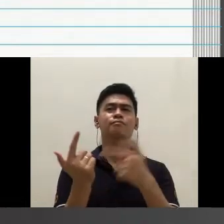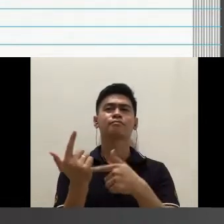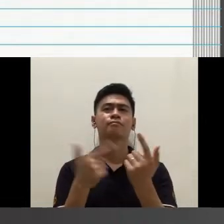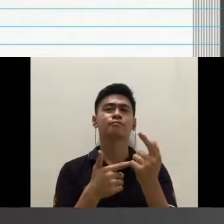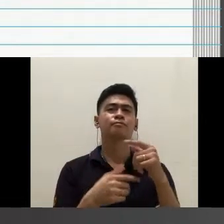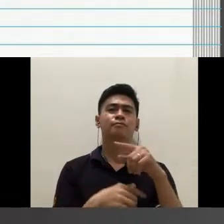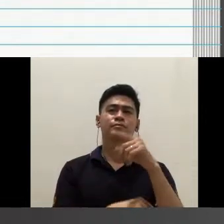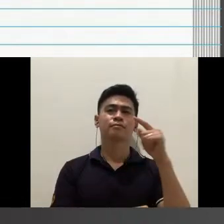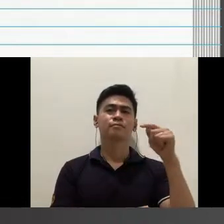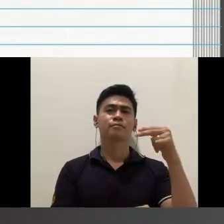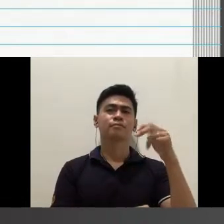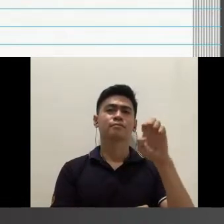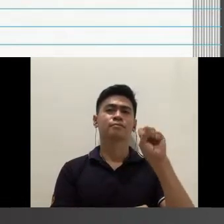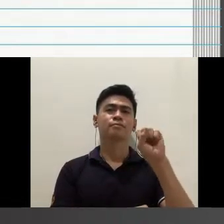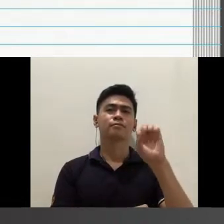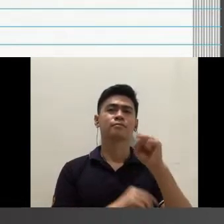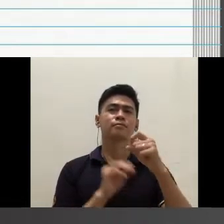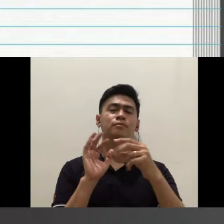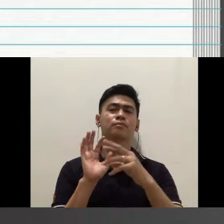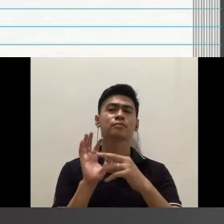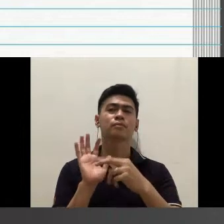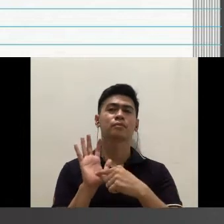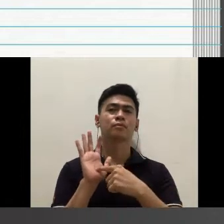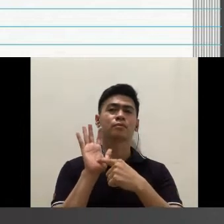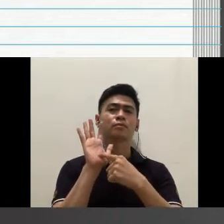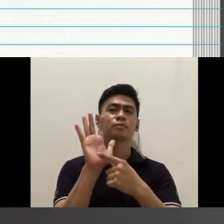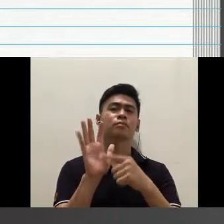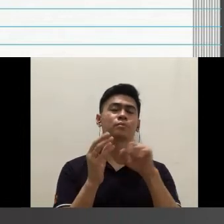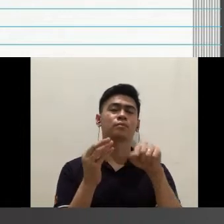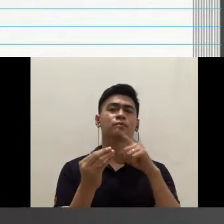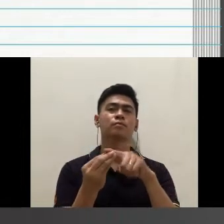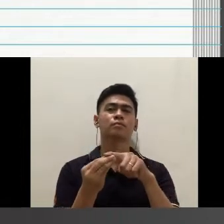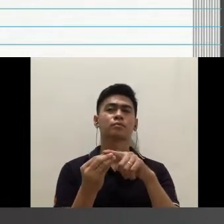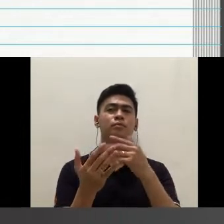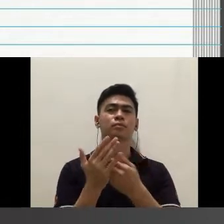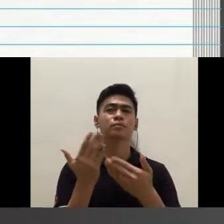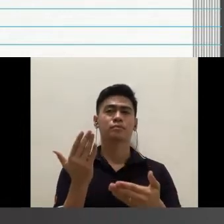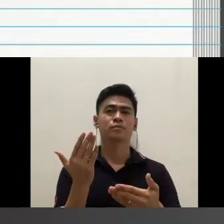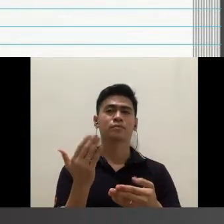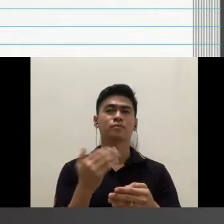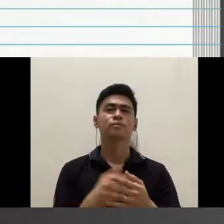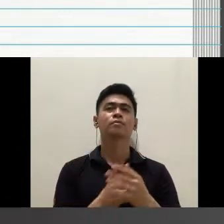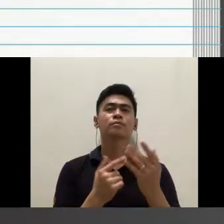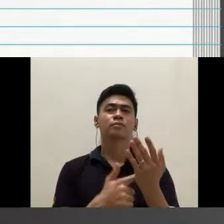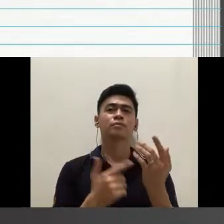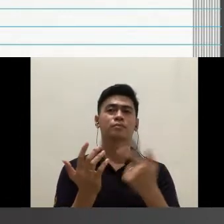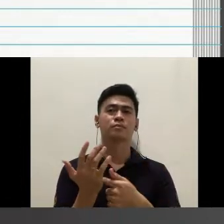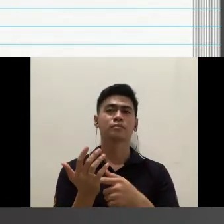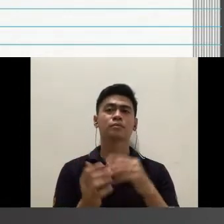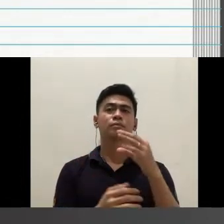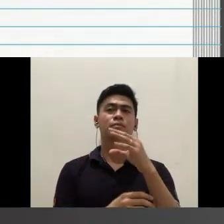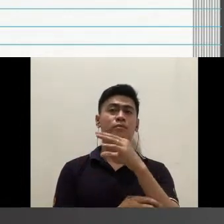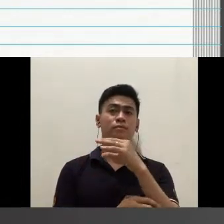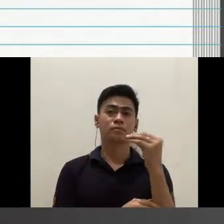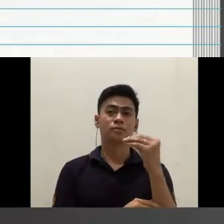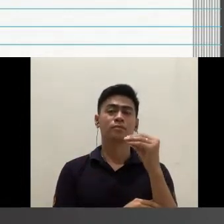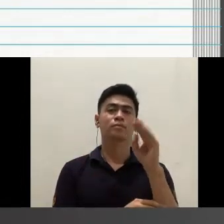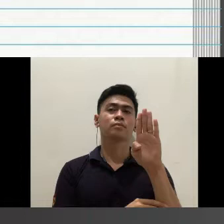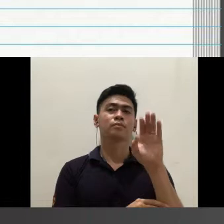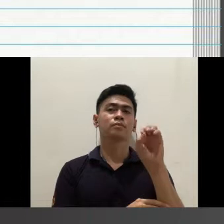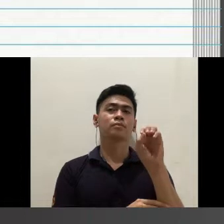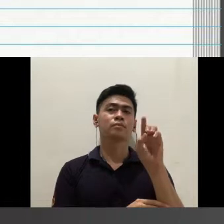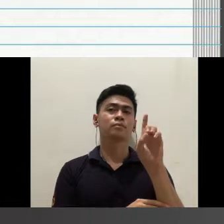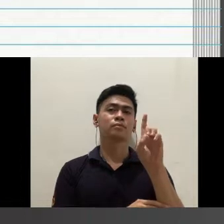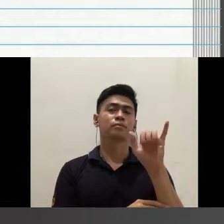each paragraph, there should provide sufficient supporting details, which are a combination of facts and emotions